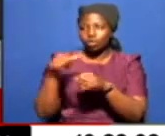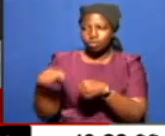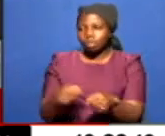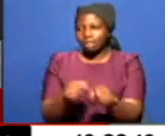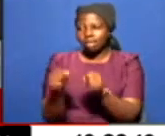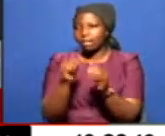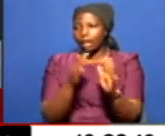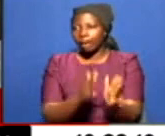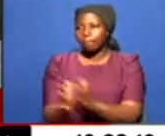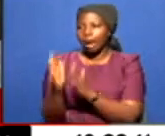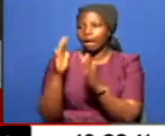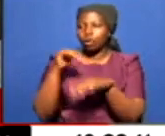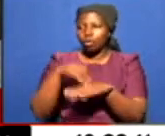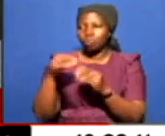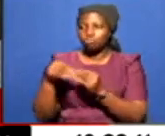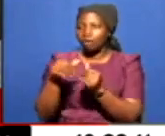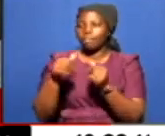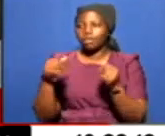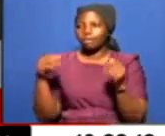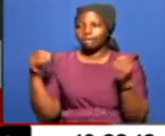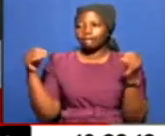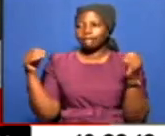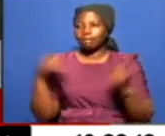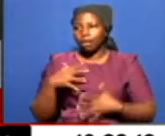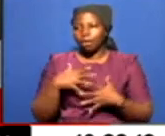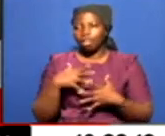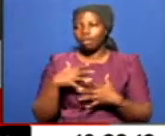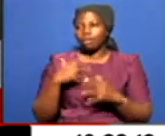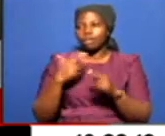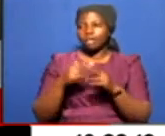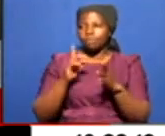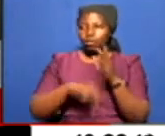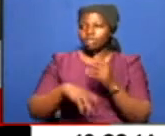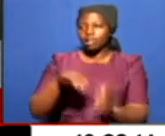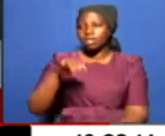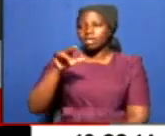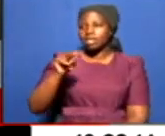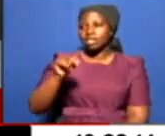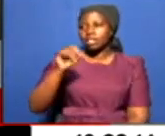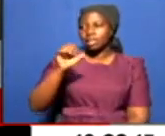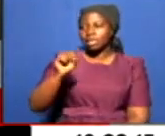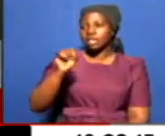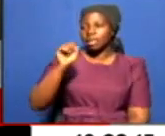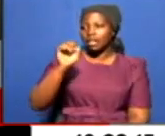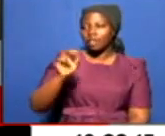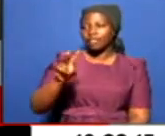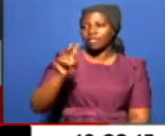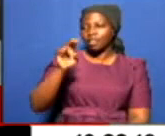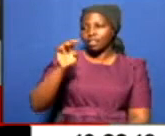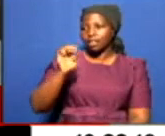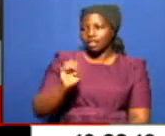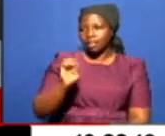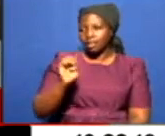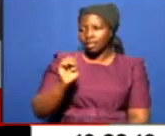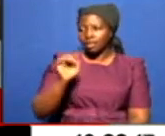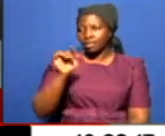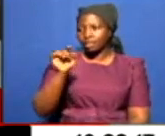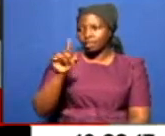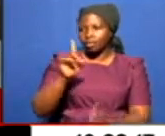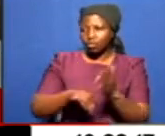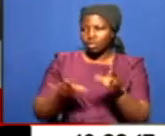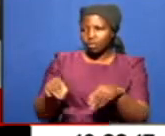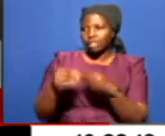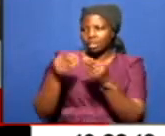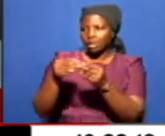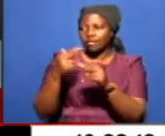countering violent extremism. So it's called the NSCV. Mm-hmm. So the NSCV has what we call the strategic